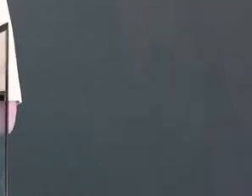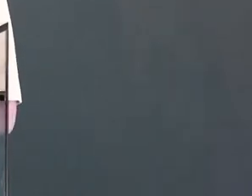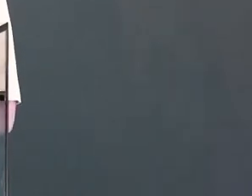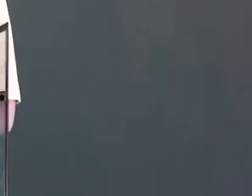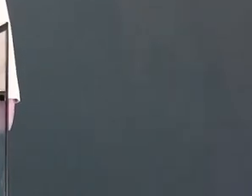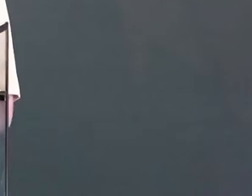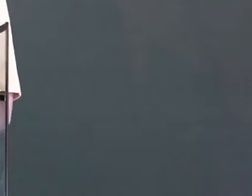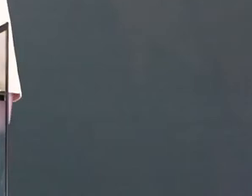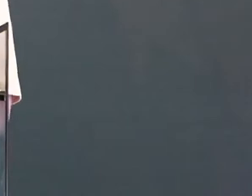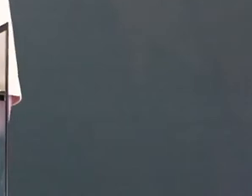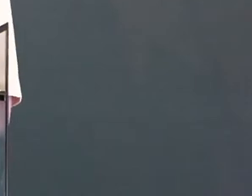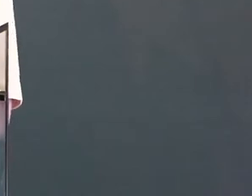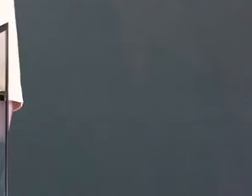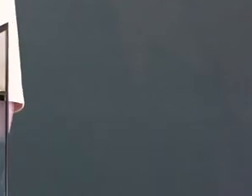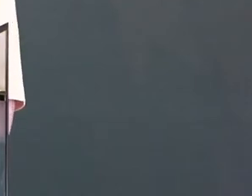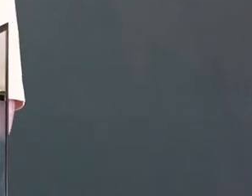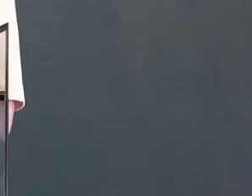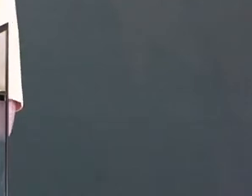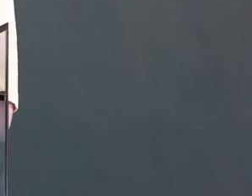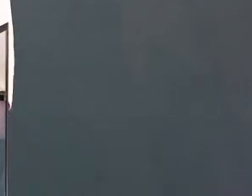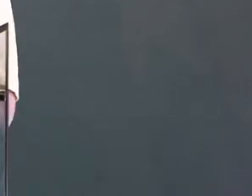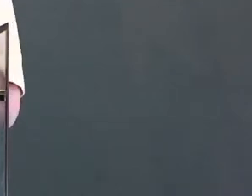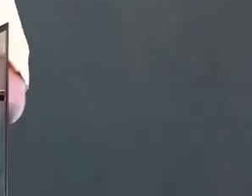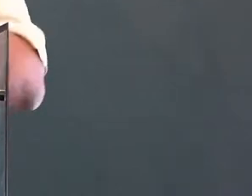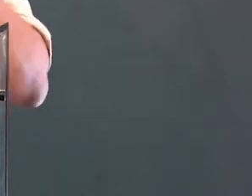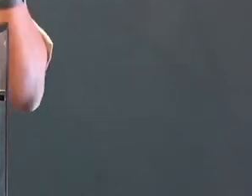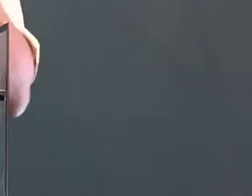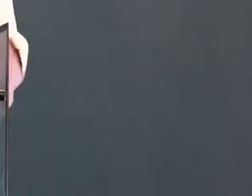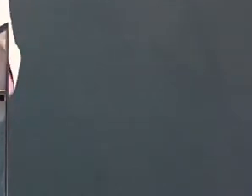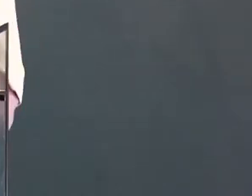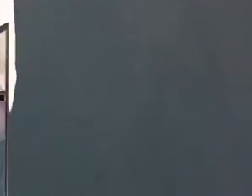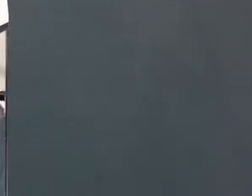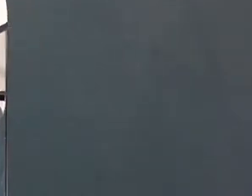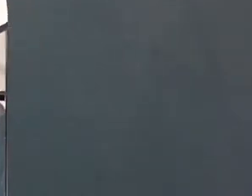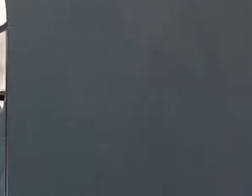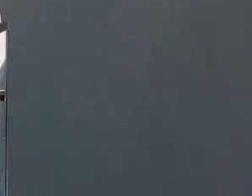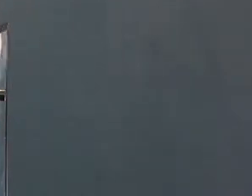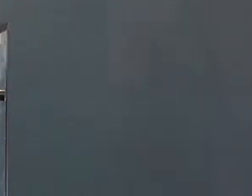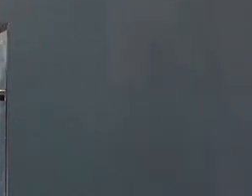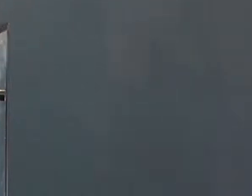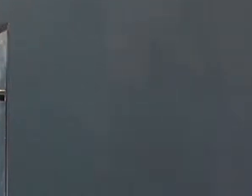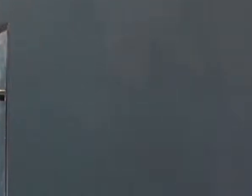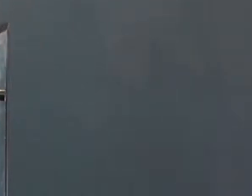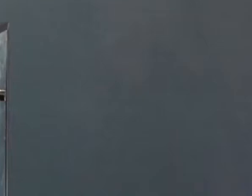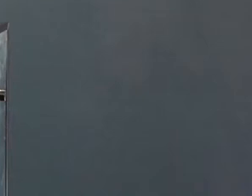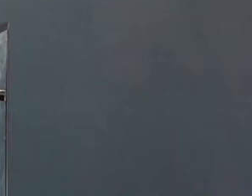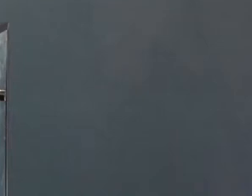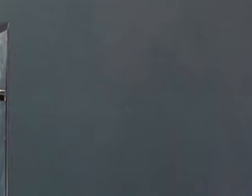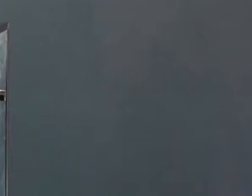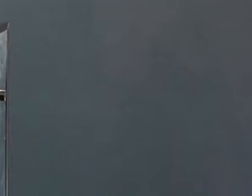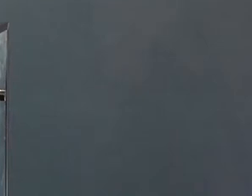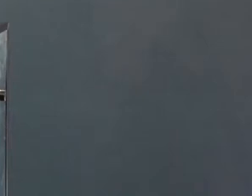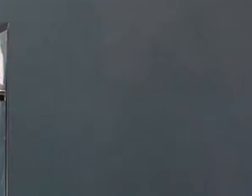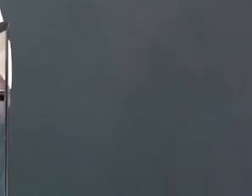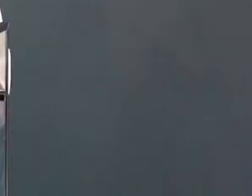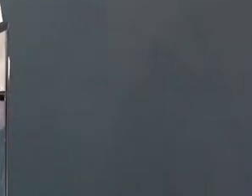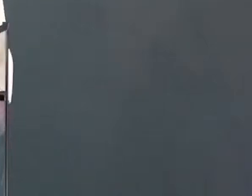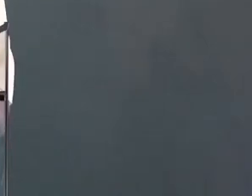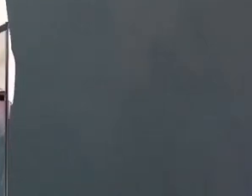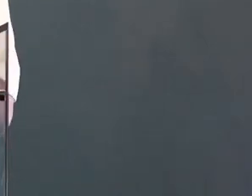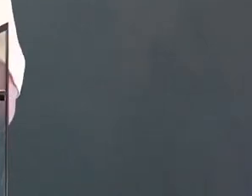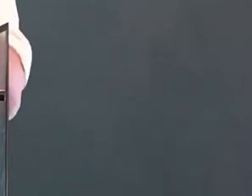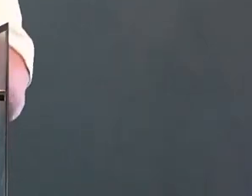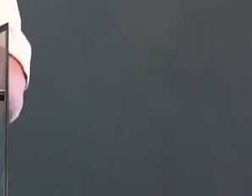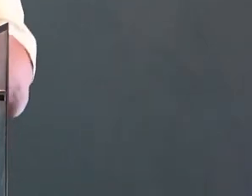But there is something that you send around having NGOs in this space and having a range of people here, private sector, et cetera, which gives me a sense essentially